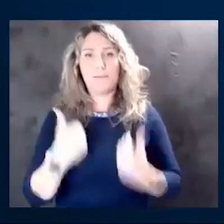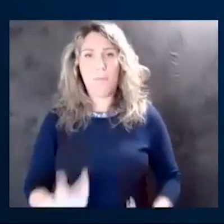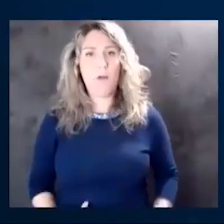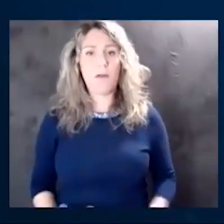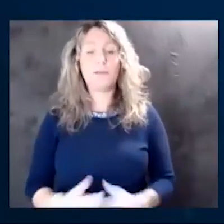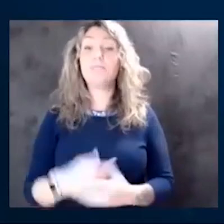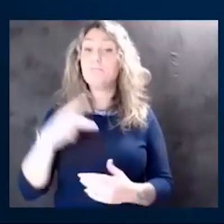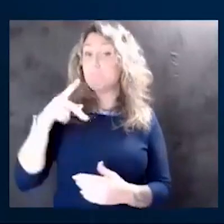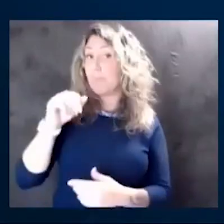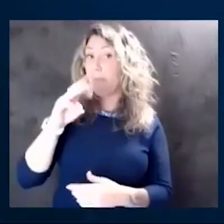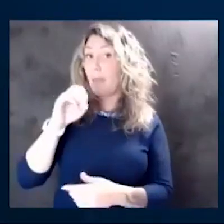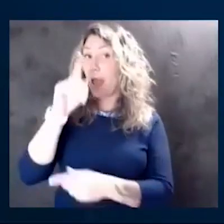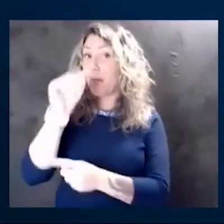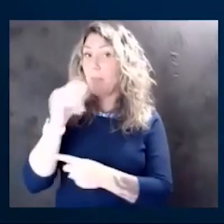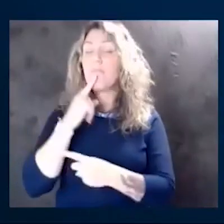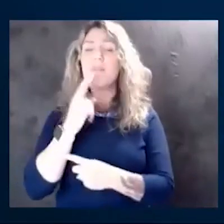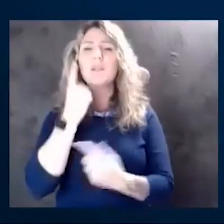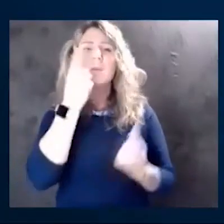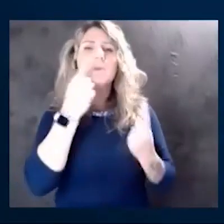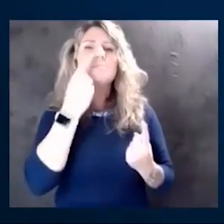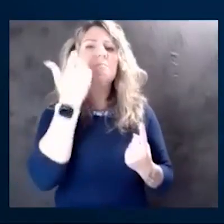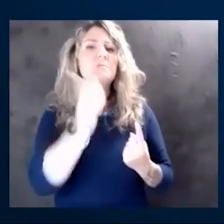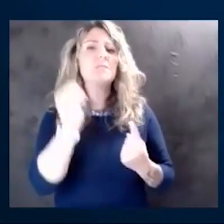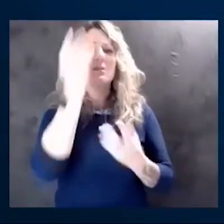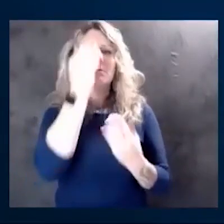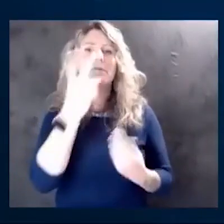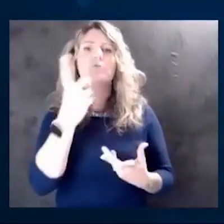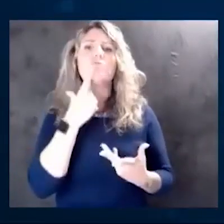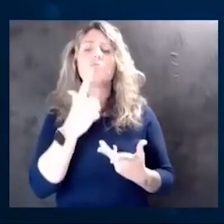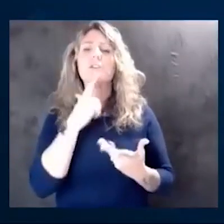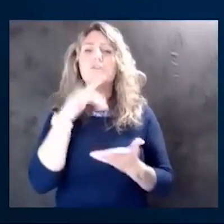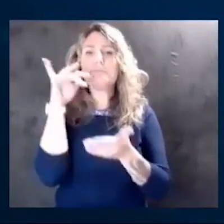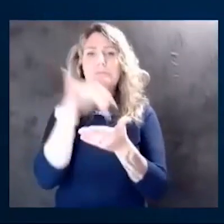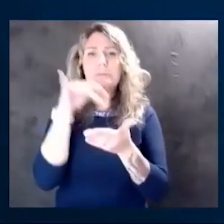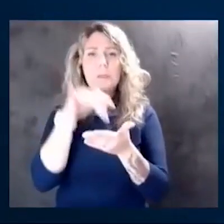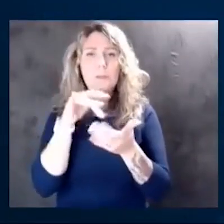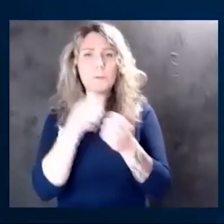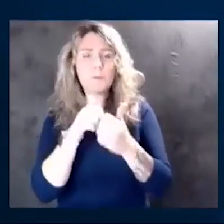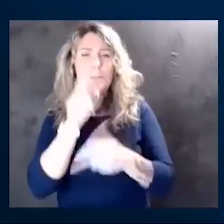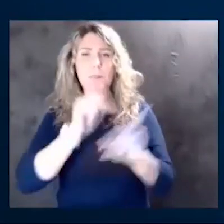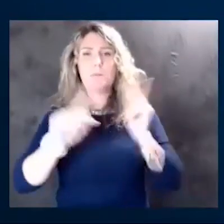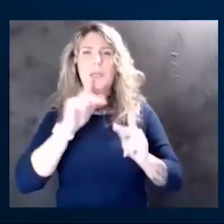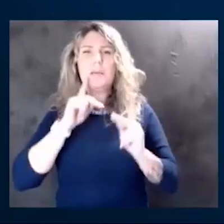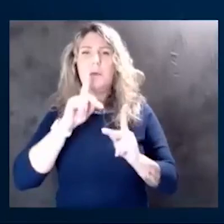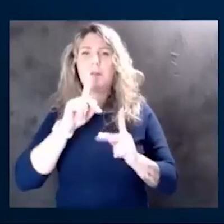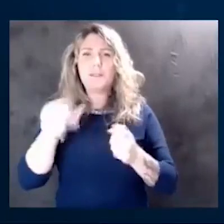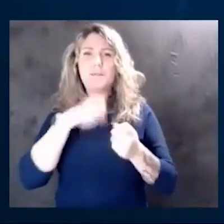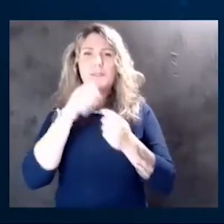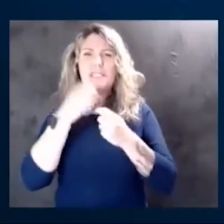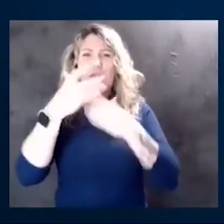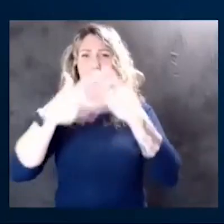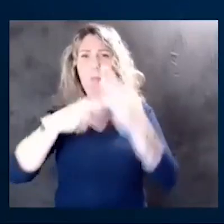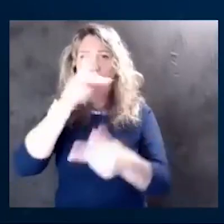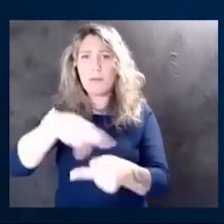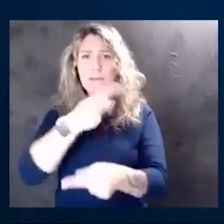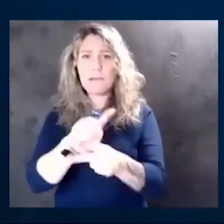wondering, is there any information on the studies of people with certain blood types and how COVID affects them? No. Oh